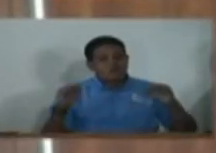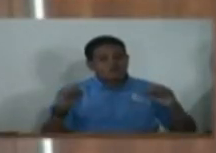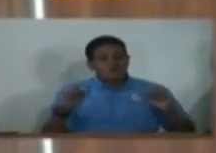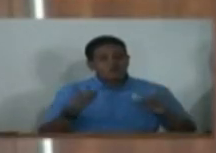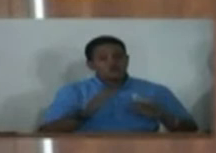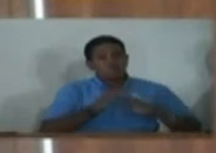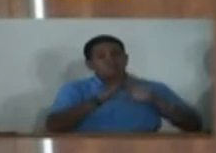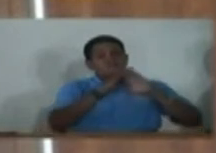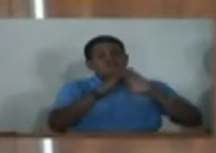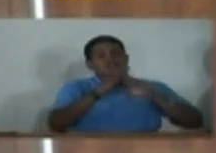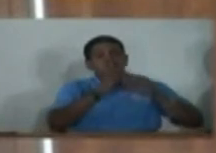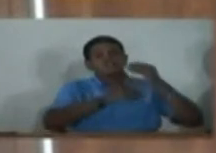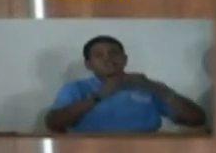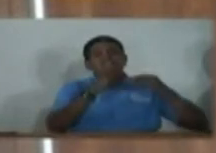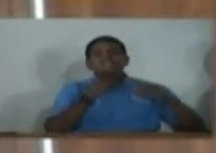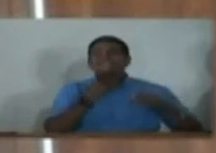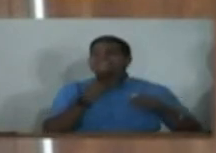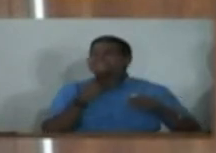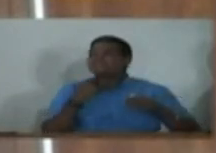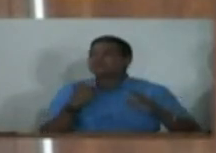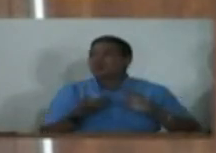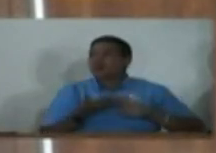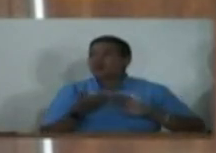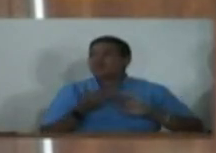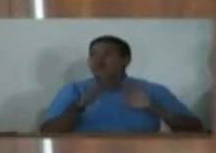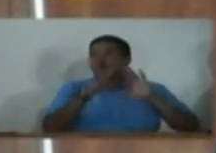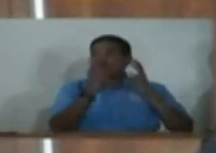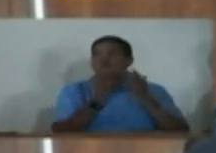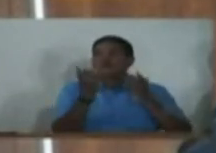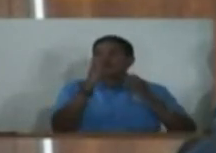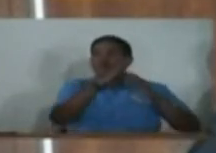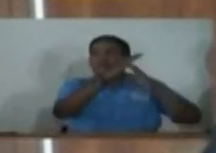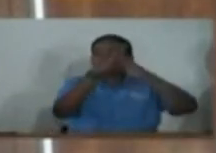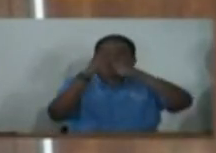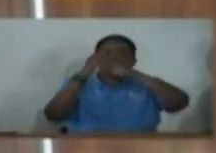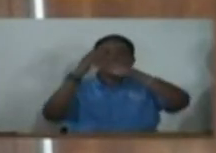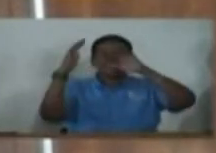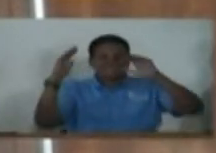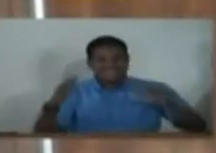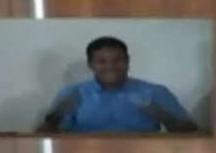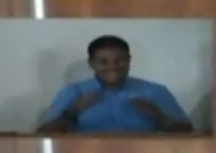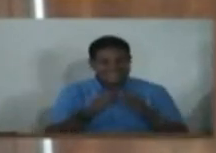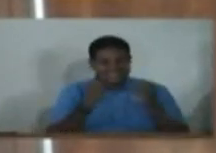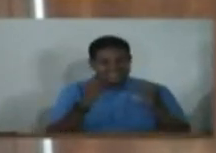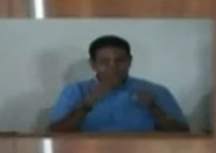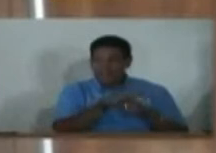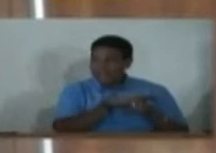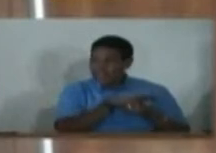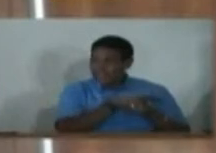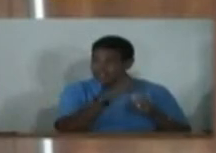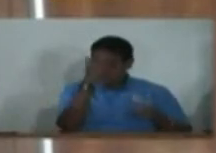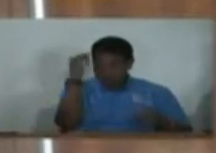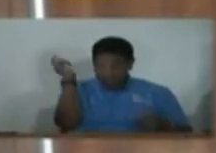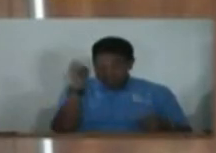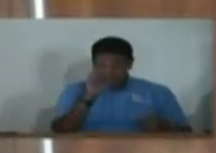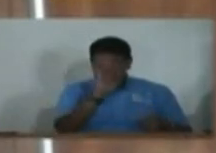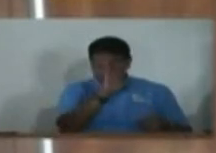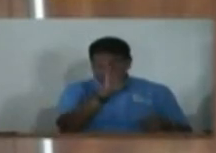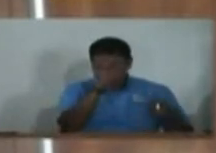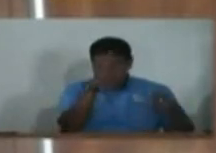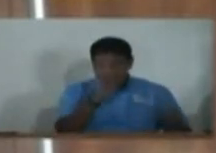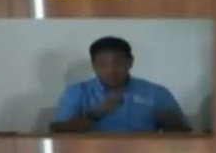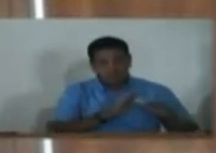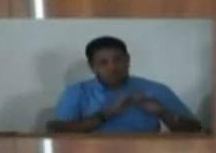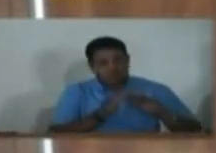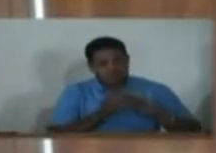other words, we were operating in a world where the barriers had come down in many jurisdictions, and because of that,